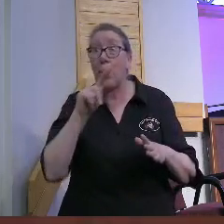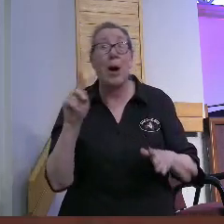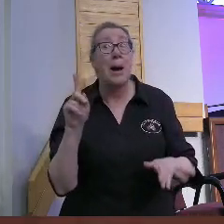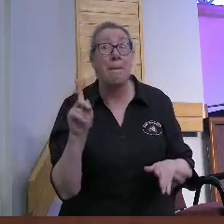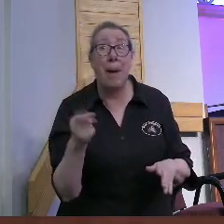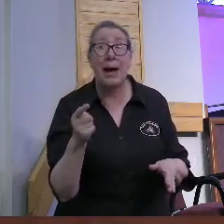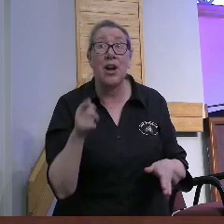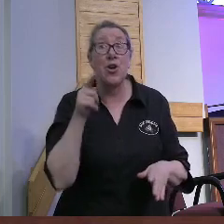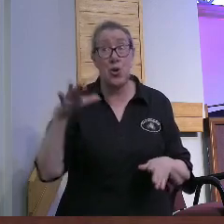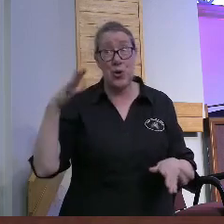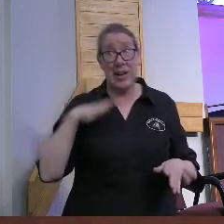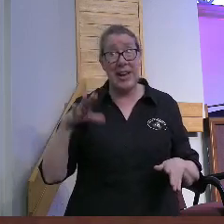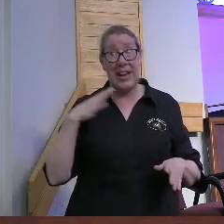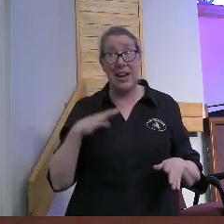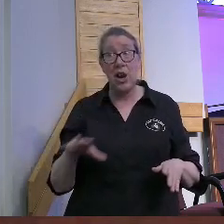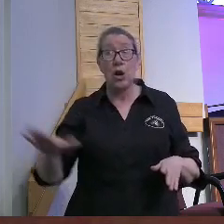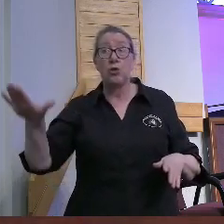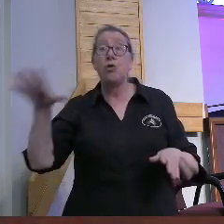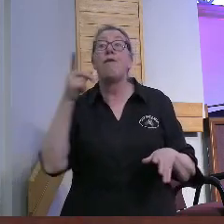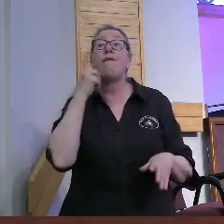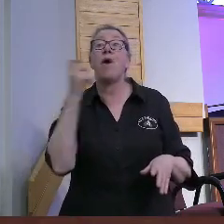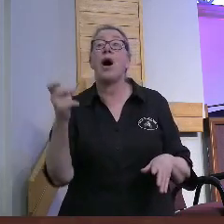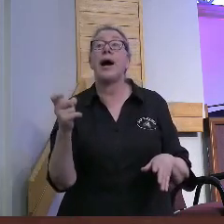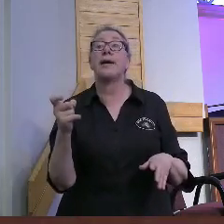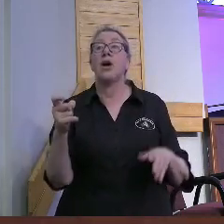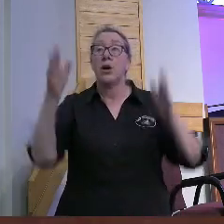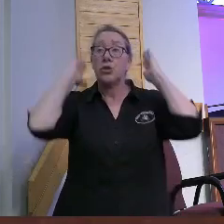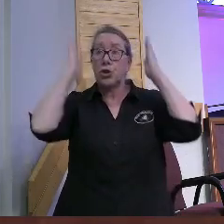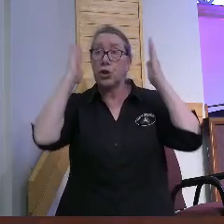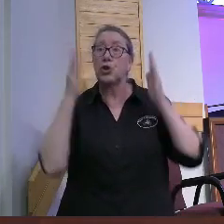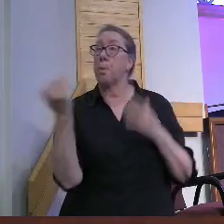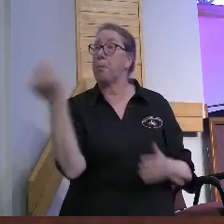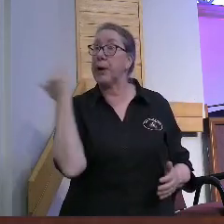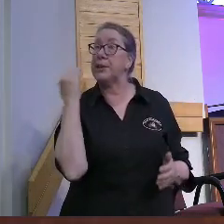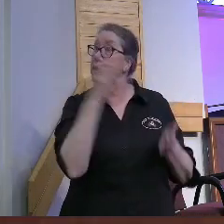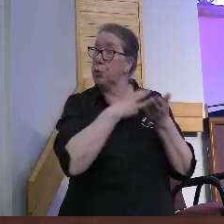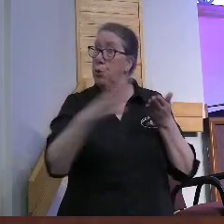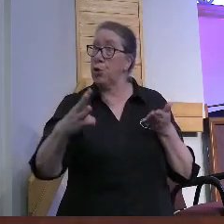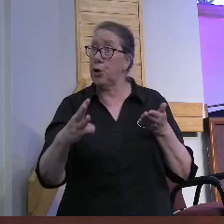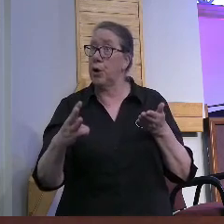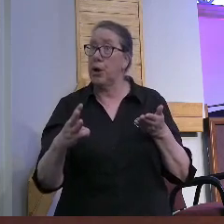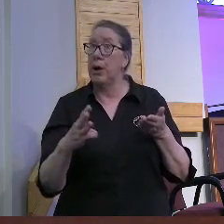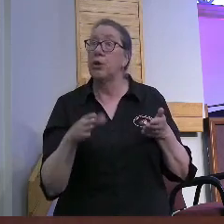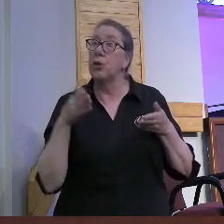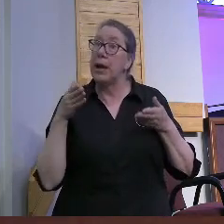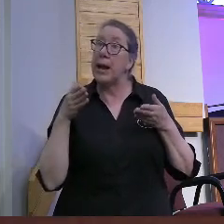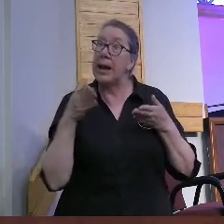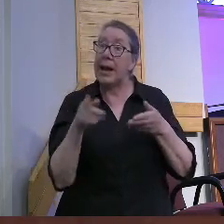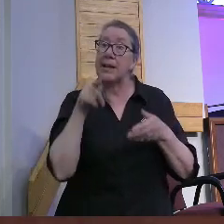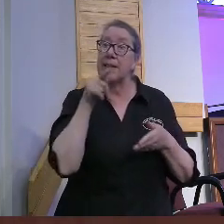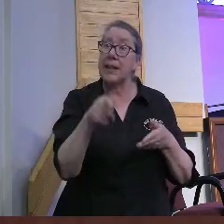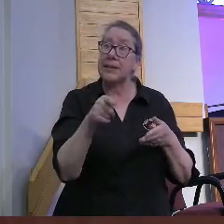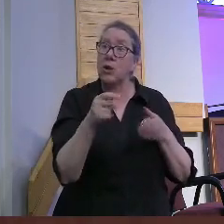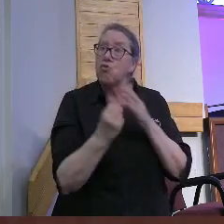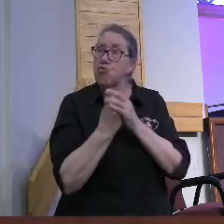a church that is going to preach the word. You've got to allow the word to stick to your soul because the engrafted